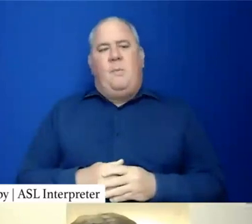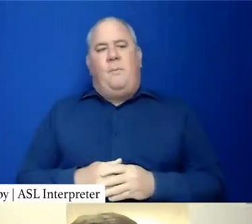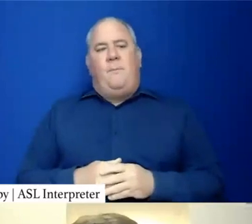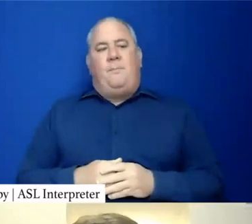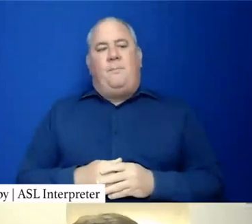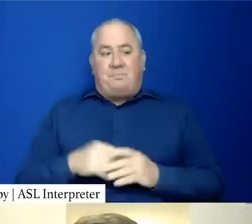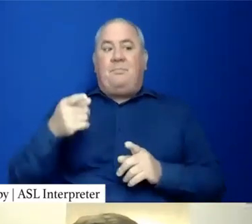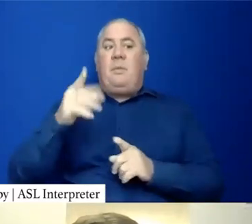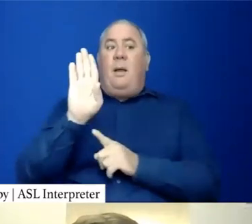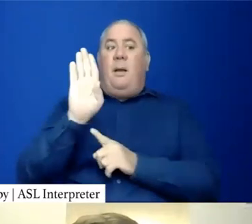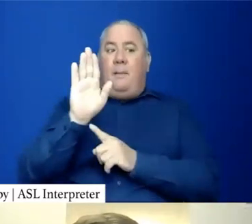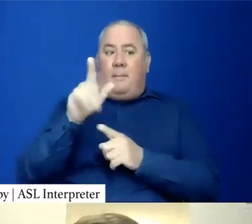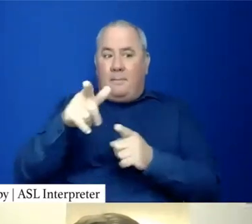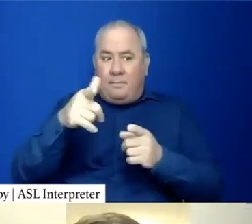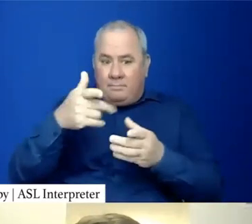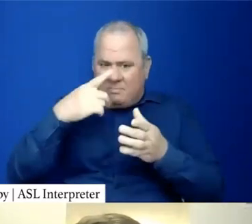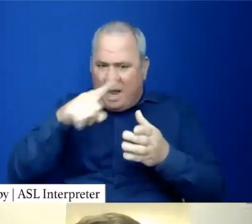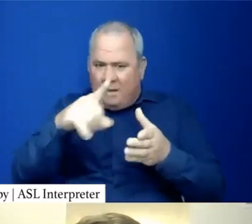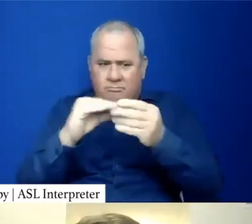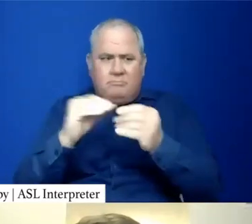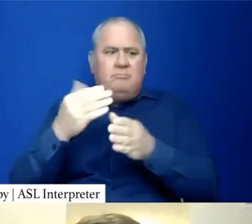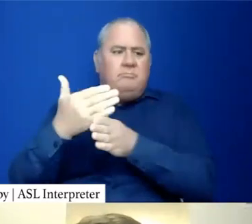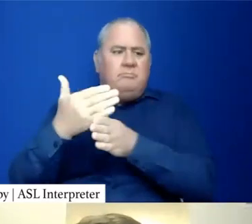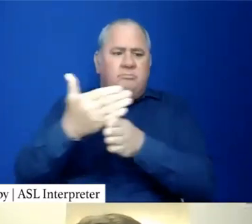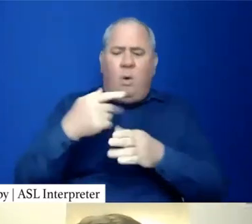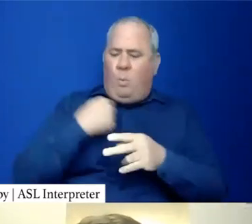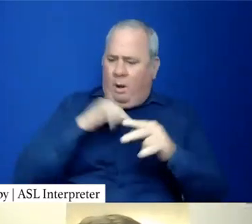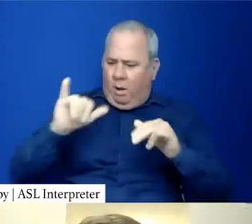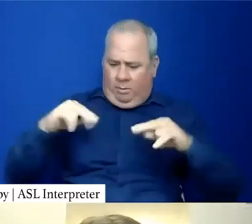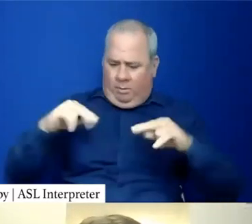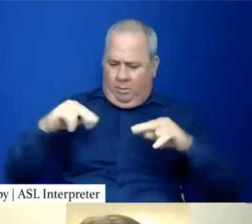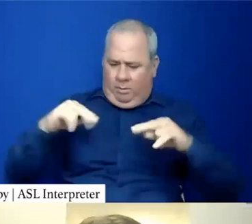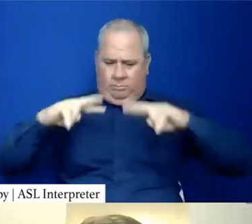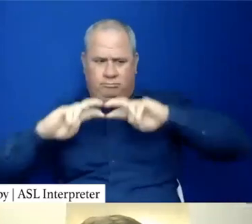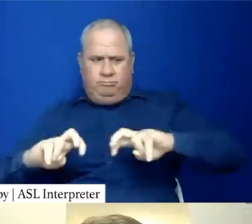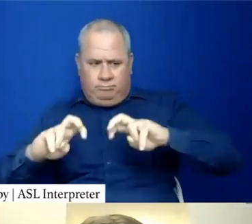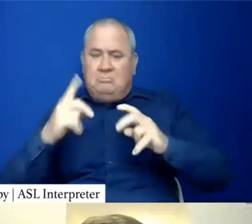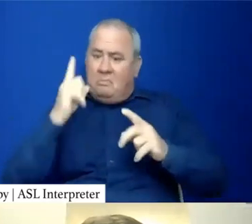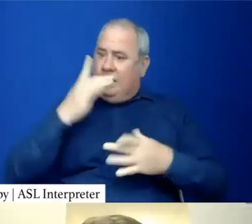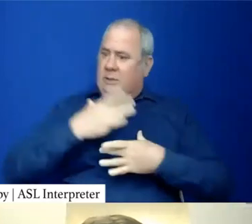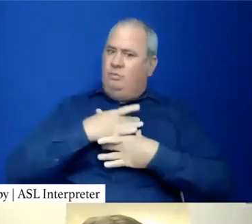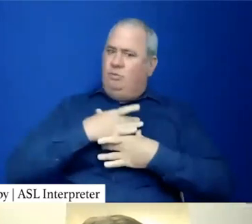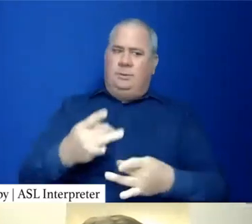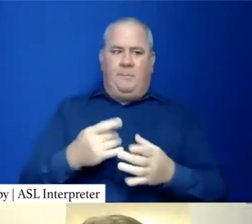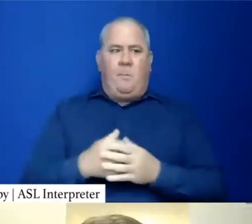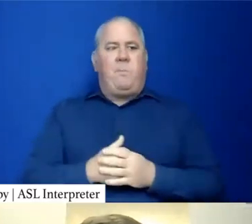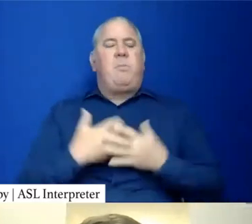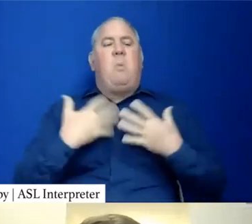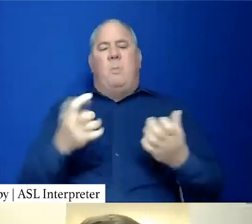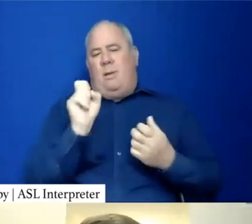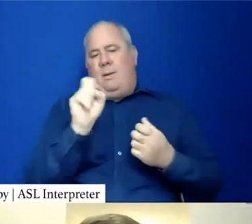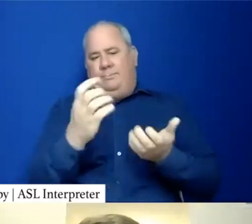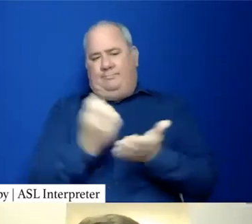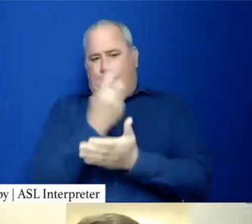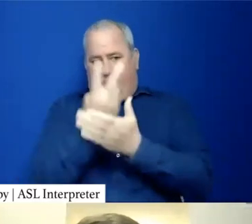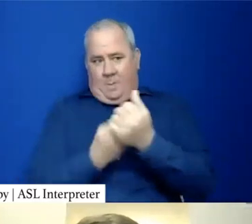of people might find that to be very impressive and perhaps interesting. I want to ask both of you if you could start